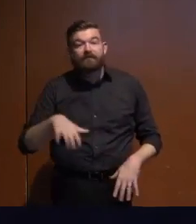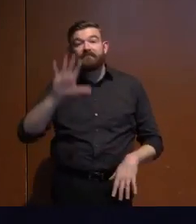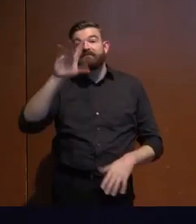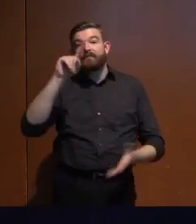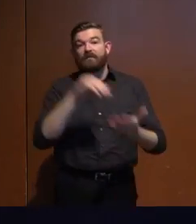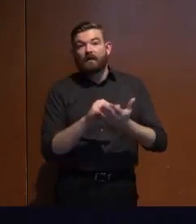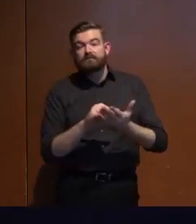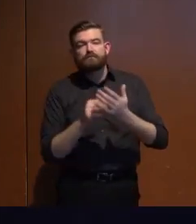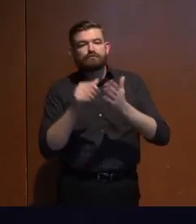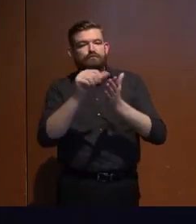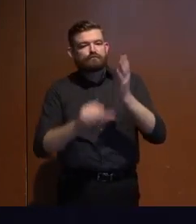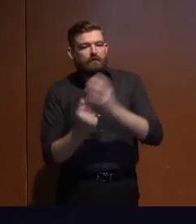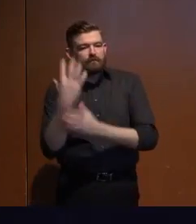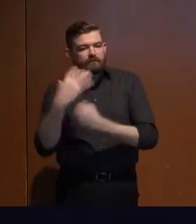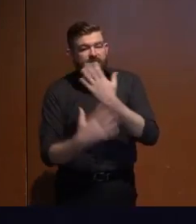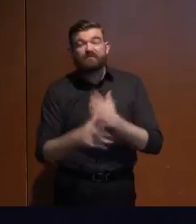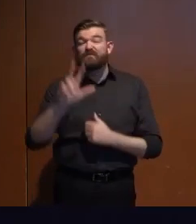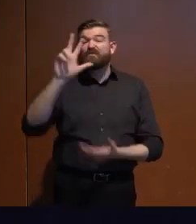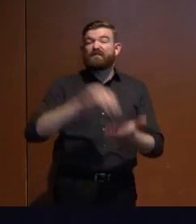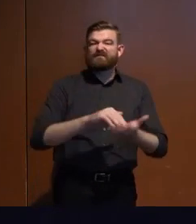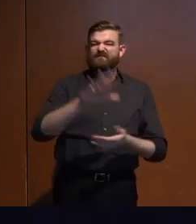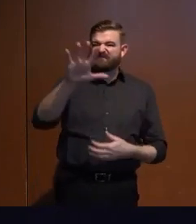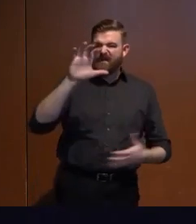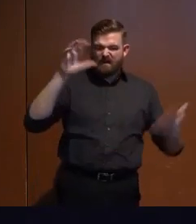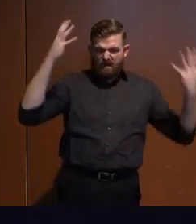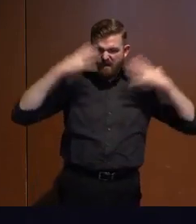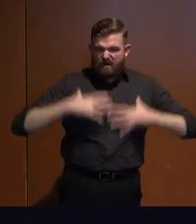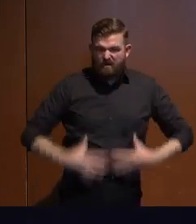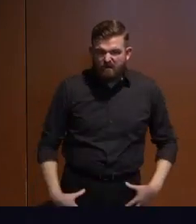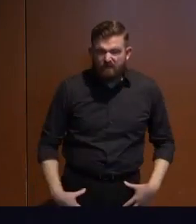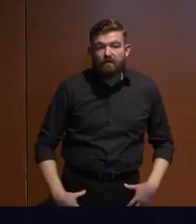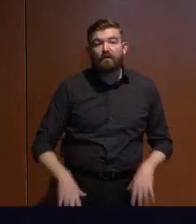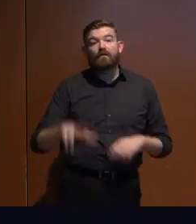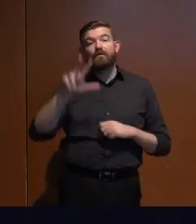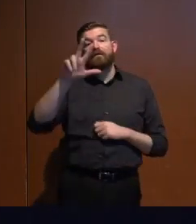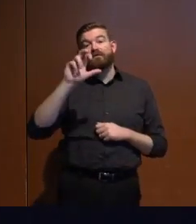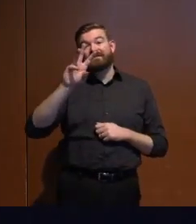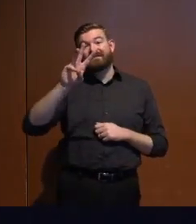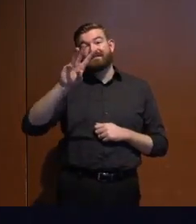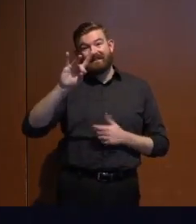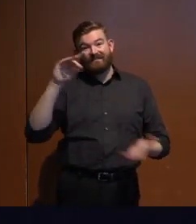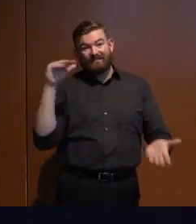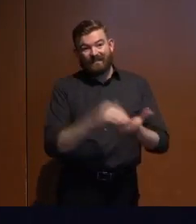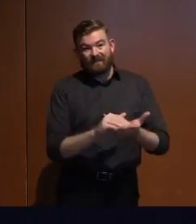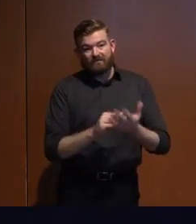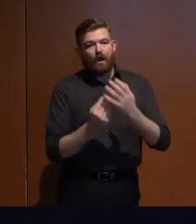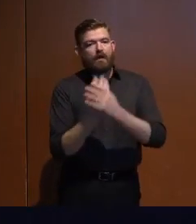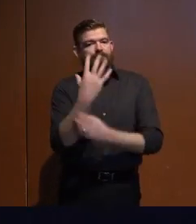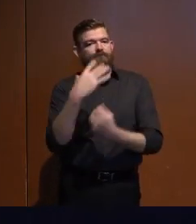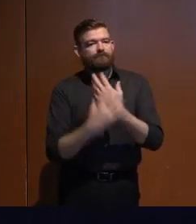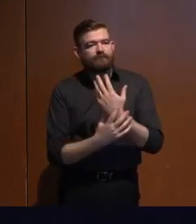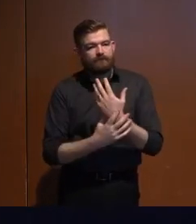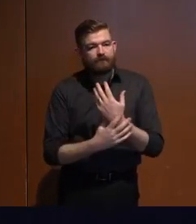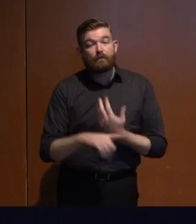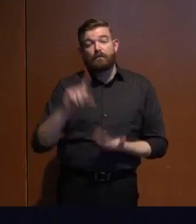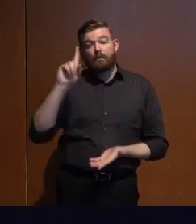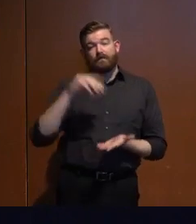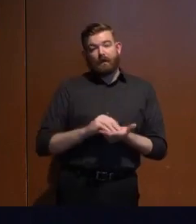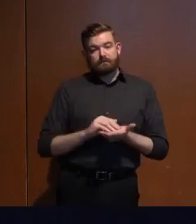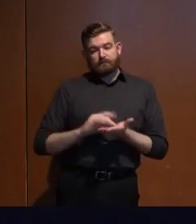than 3,500 coveralls, more than 368,000 pairs of gloves, and 1,000 medical